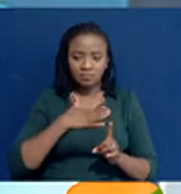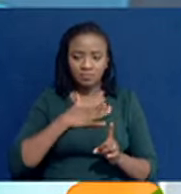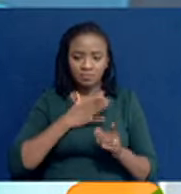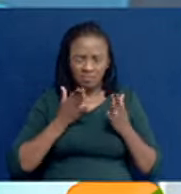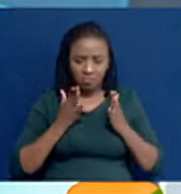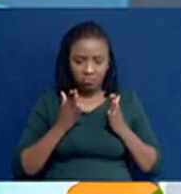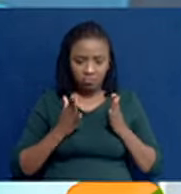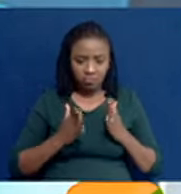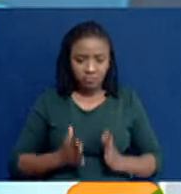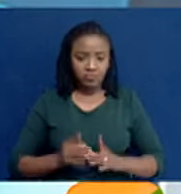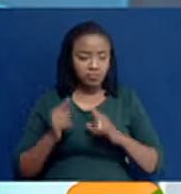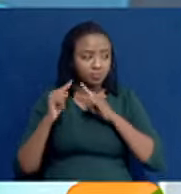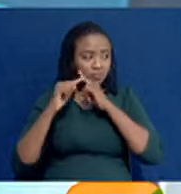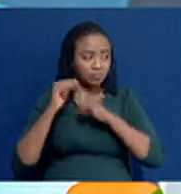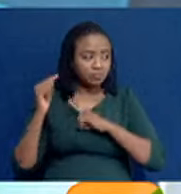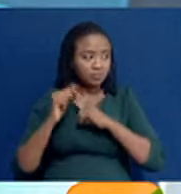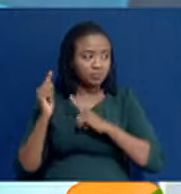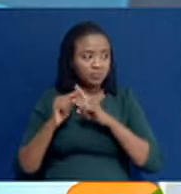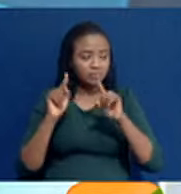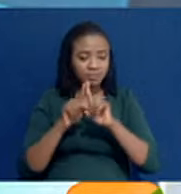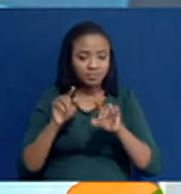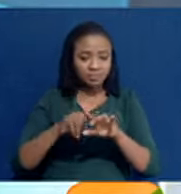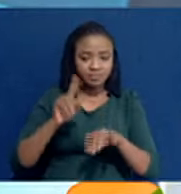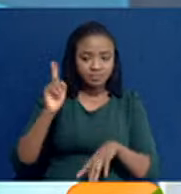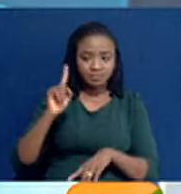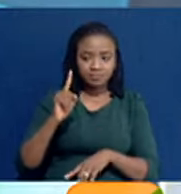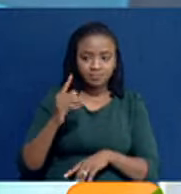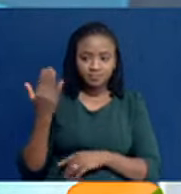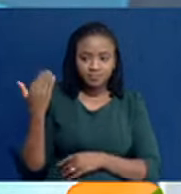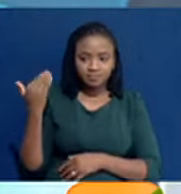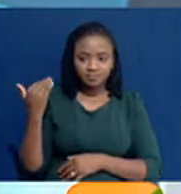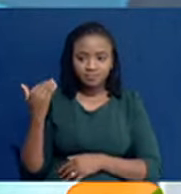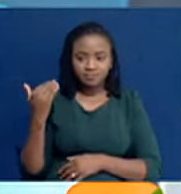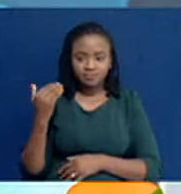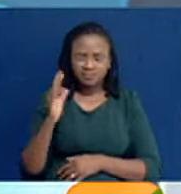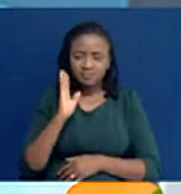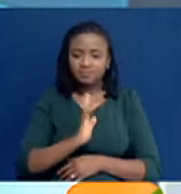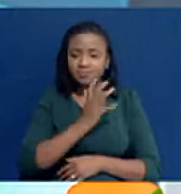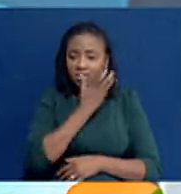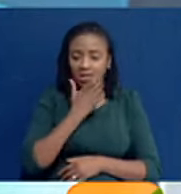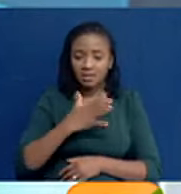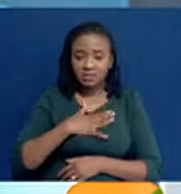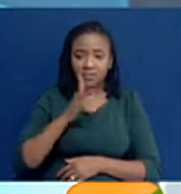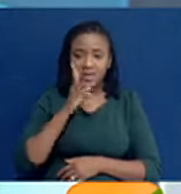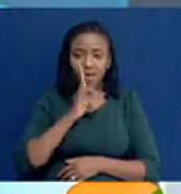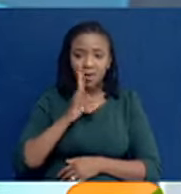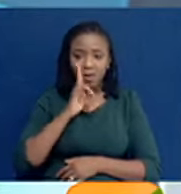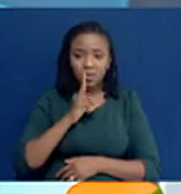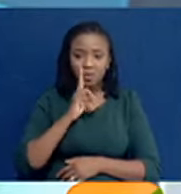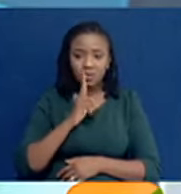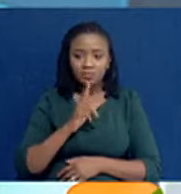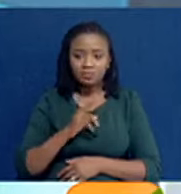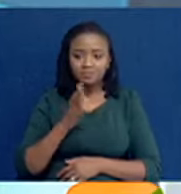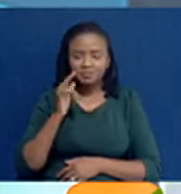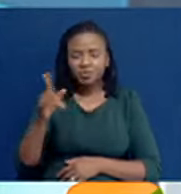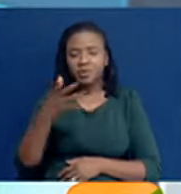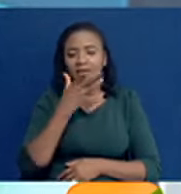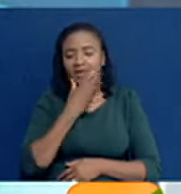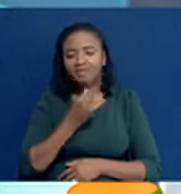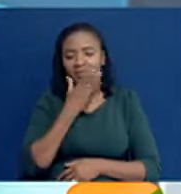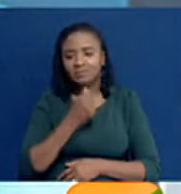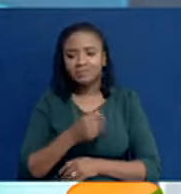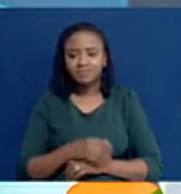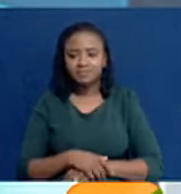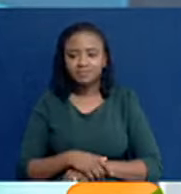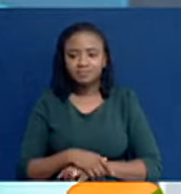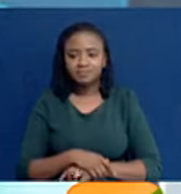experience, especially during my uncle, President Kenyatta, who we call father, older father, younger father, I don't know how to